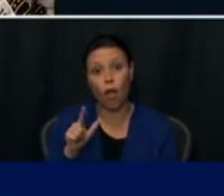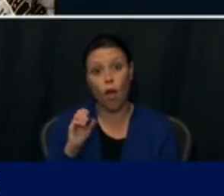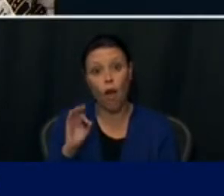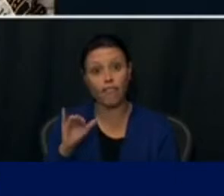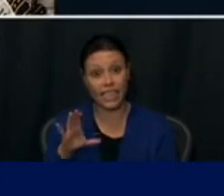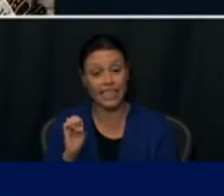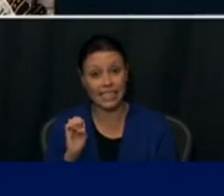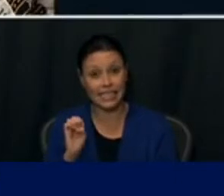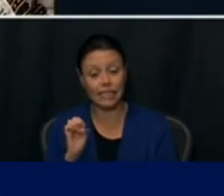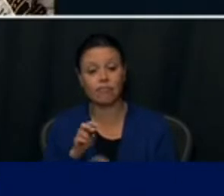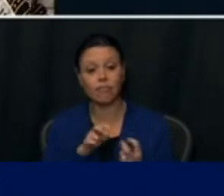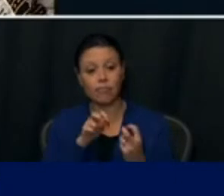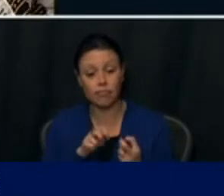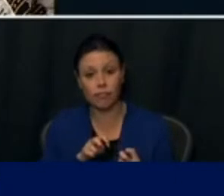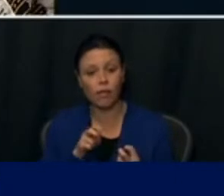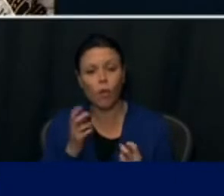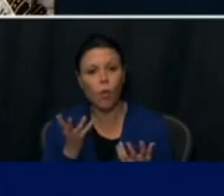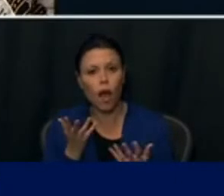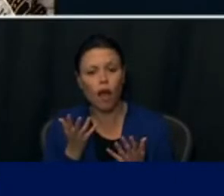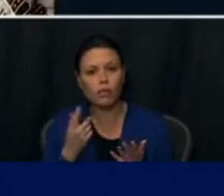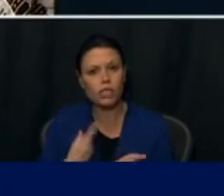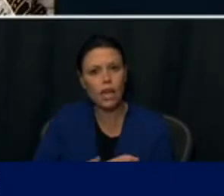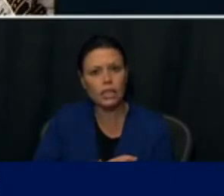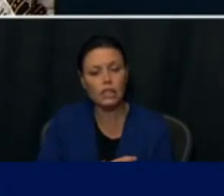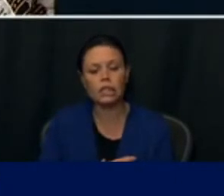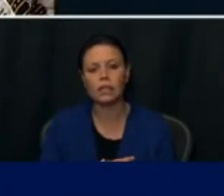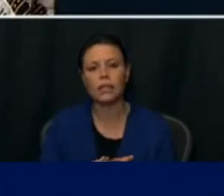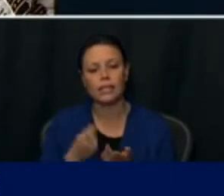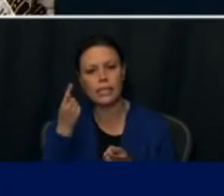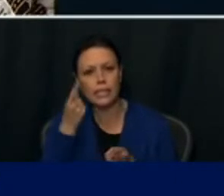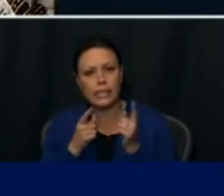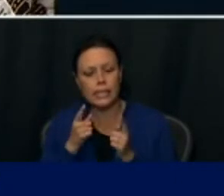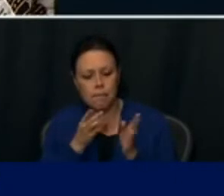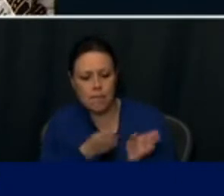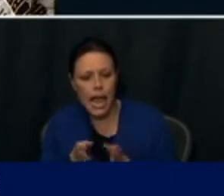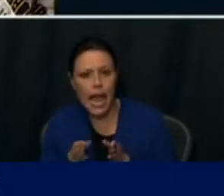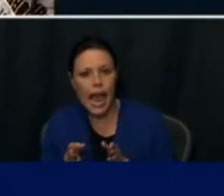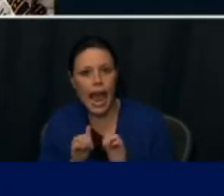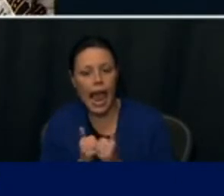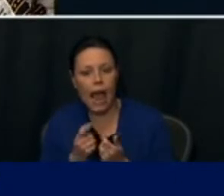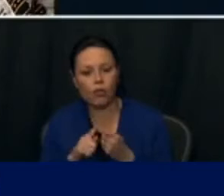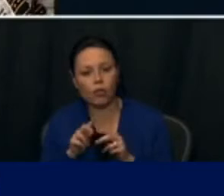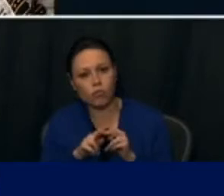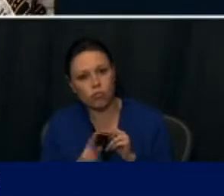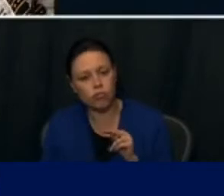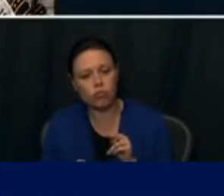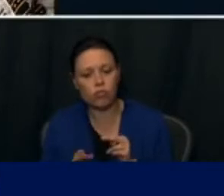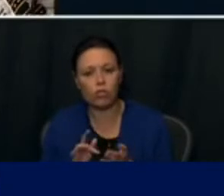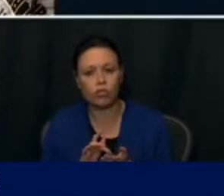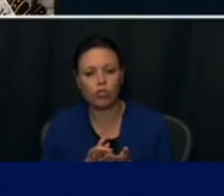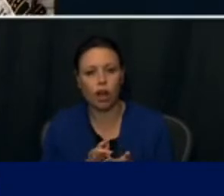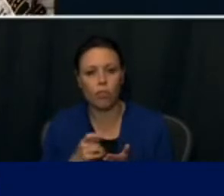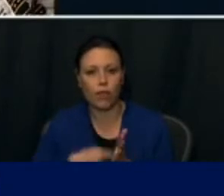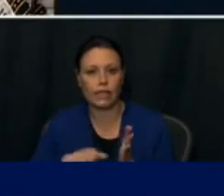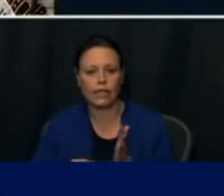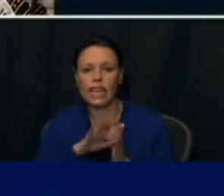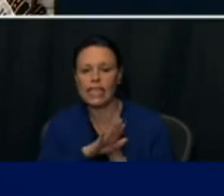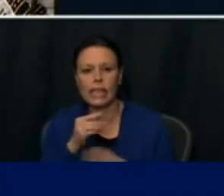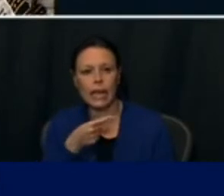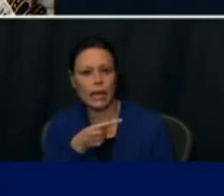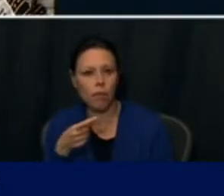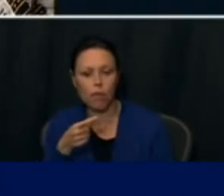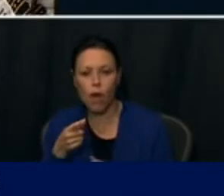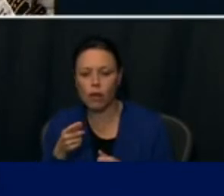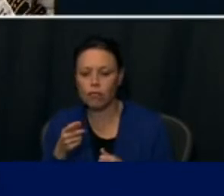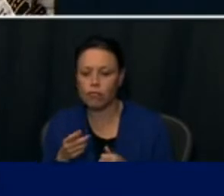Office was to put together our plan for tackling drug prices it was the number one priority the